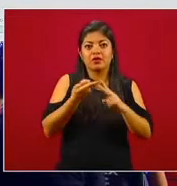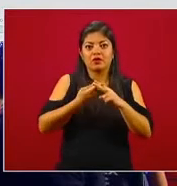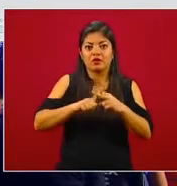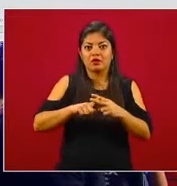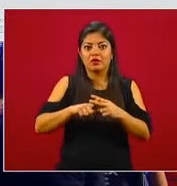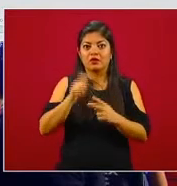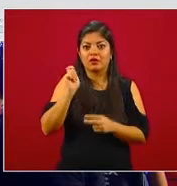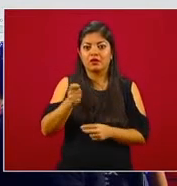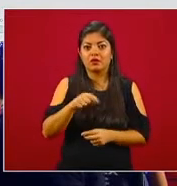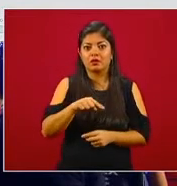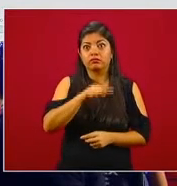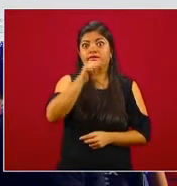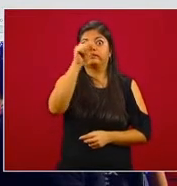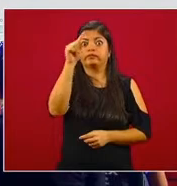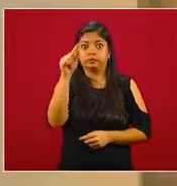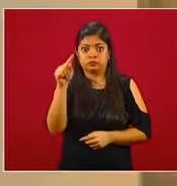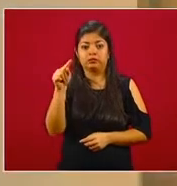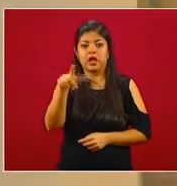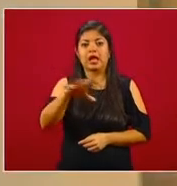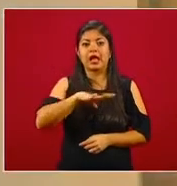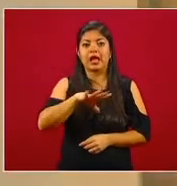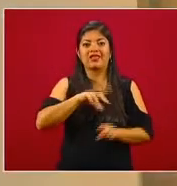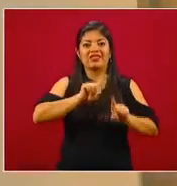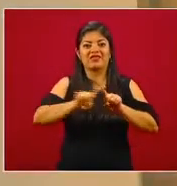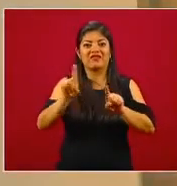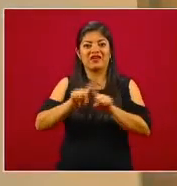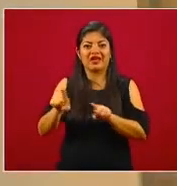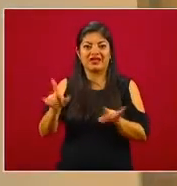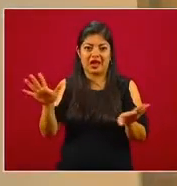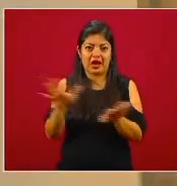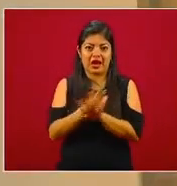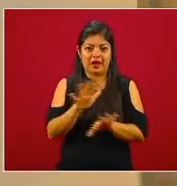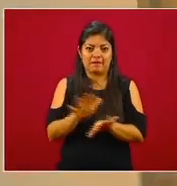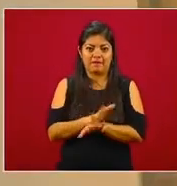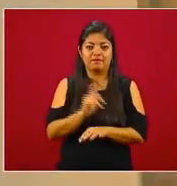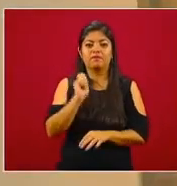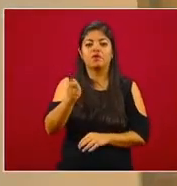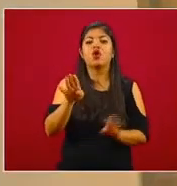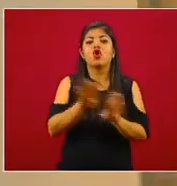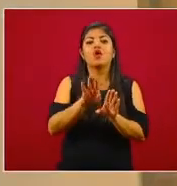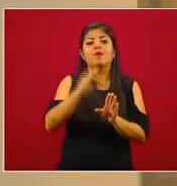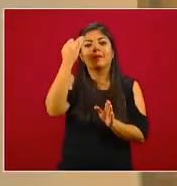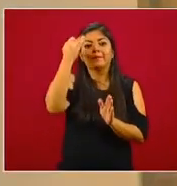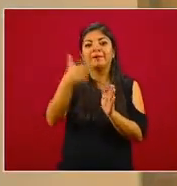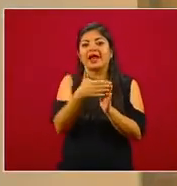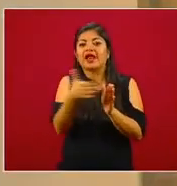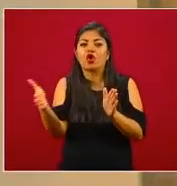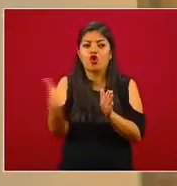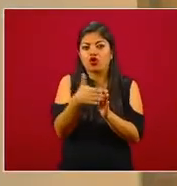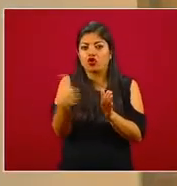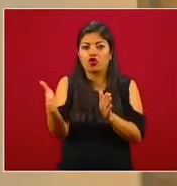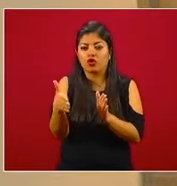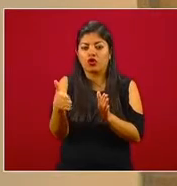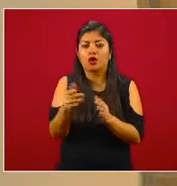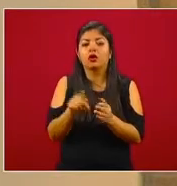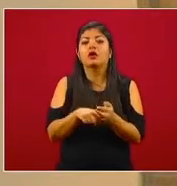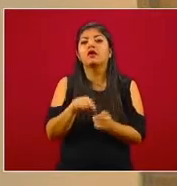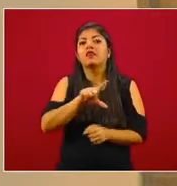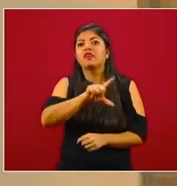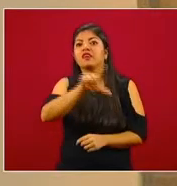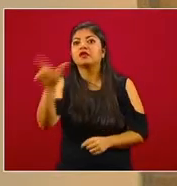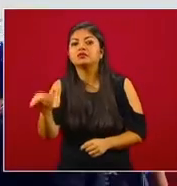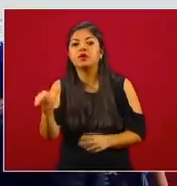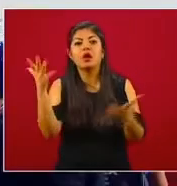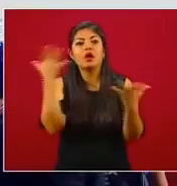descender la incidence curva and the epidémica, se ven intensity of the esos cambios. transmission. Los When casos the de un curve periodo is previo flattened, son the mayores a los changes casos come de un about, periodo posterior.